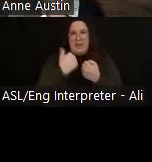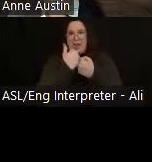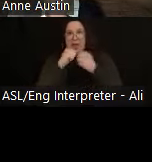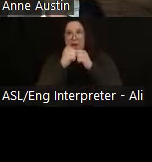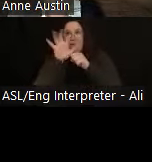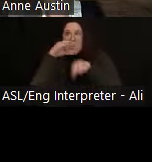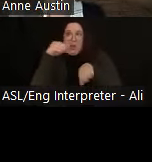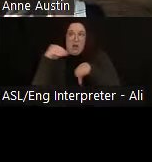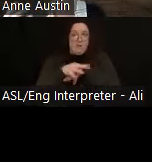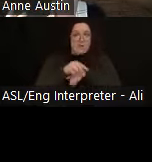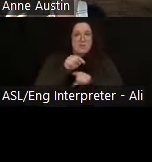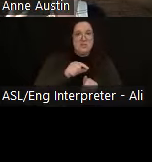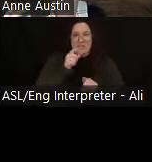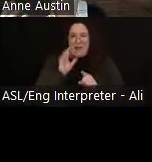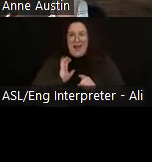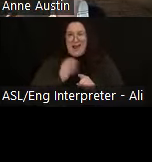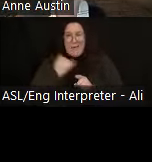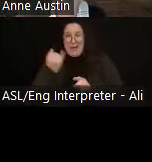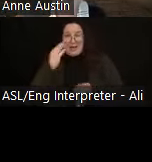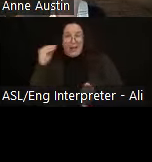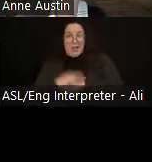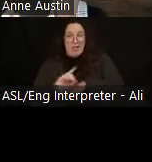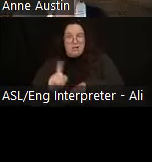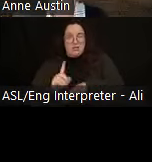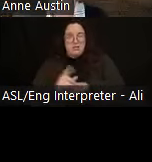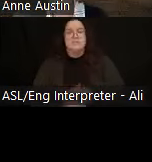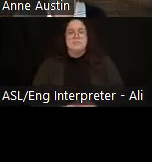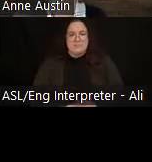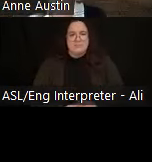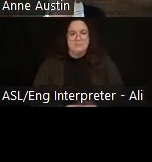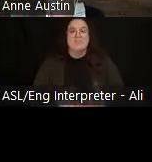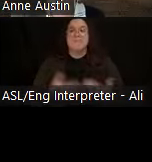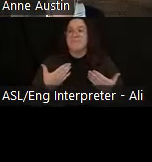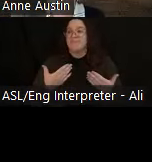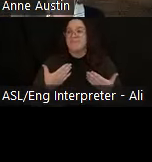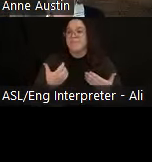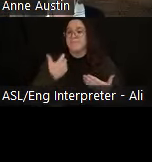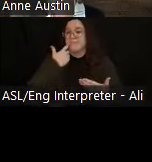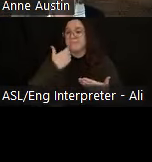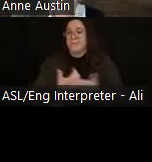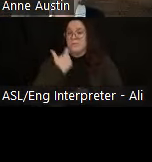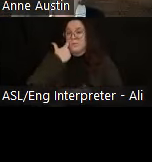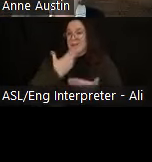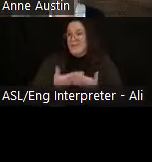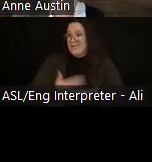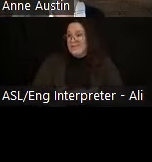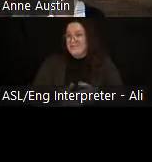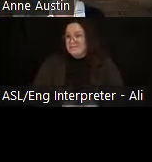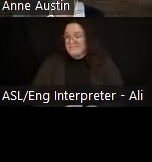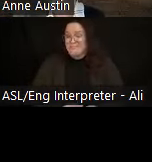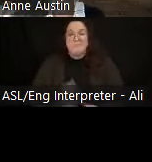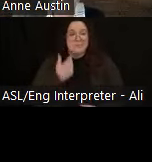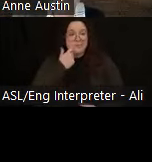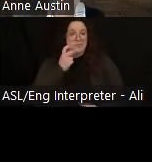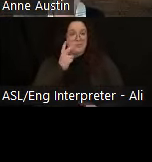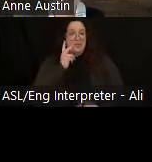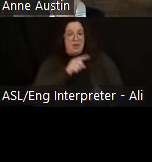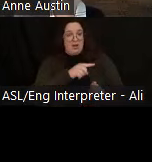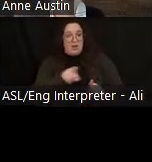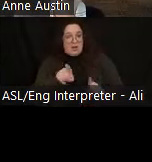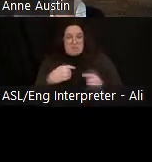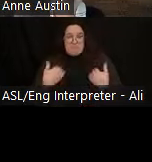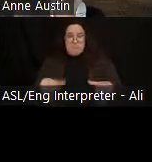So with that, we're going to turn to our newest evidence, because as we just saw, worldwide, we have this explosion